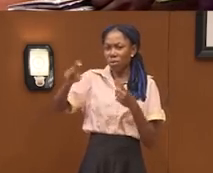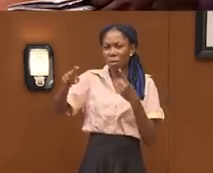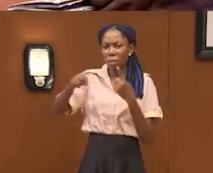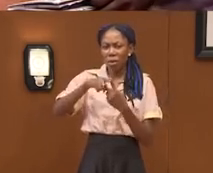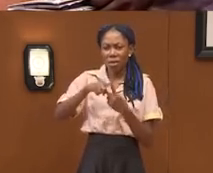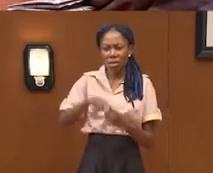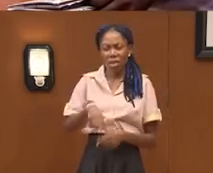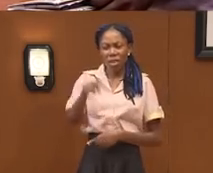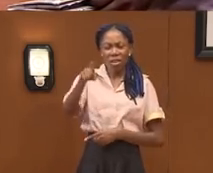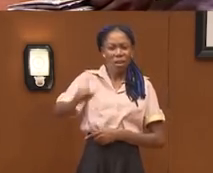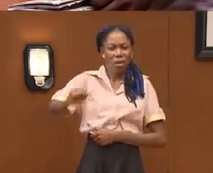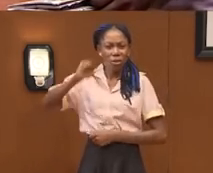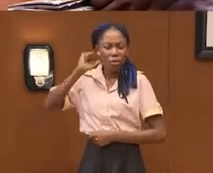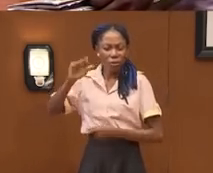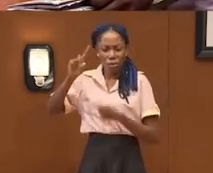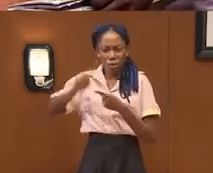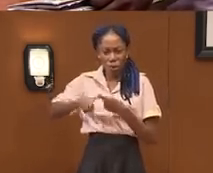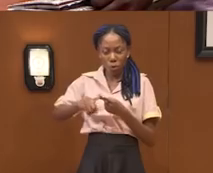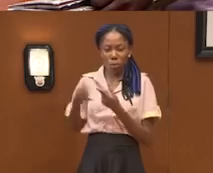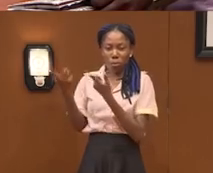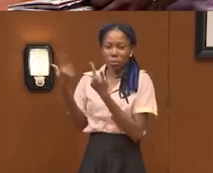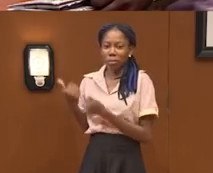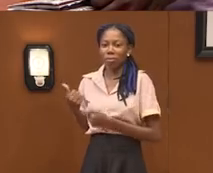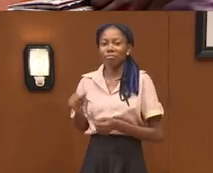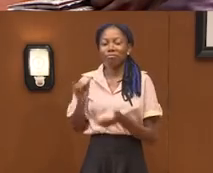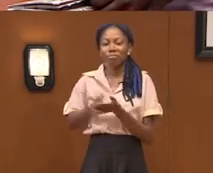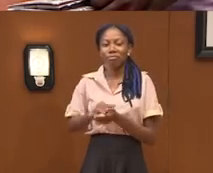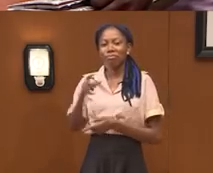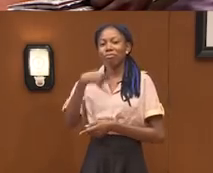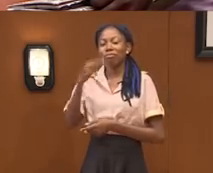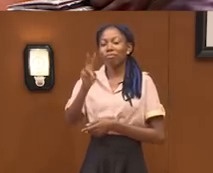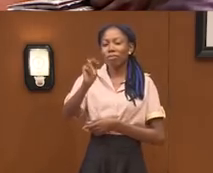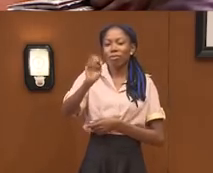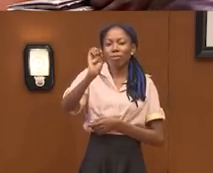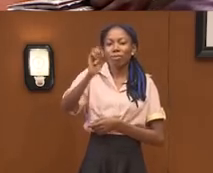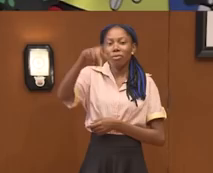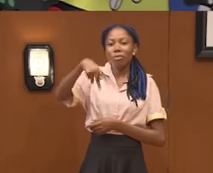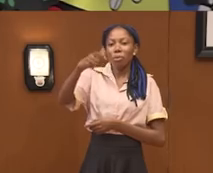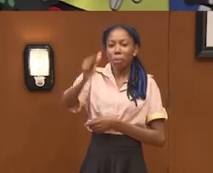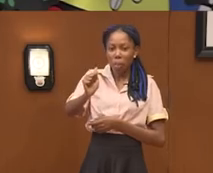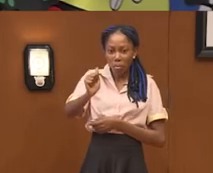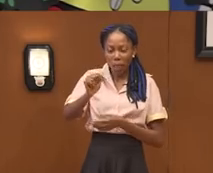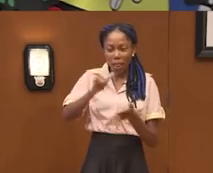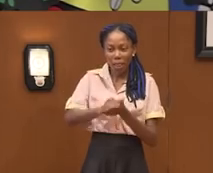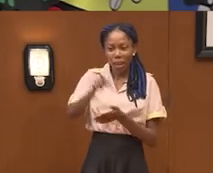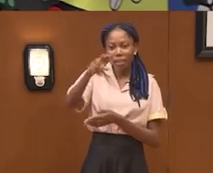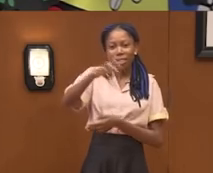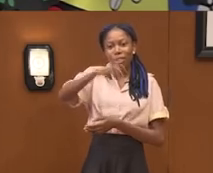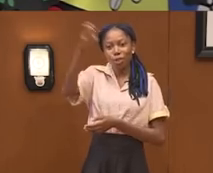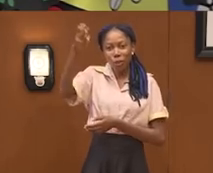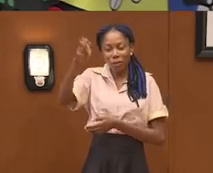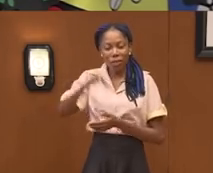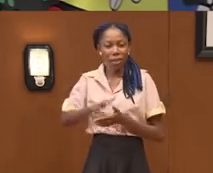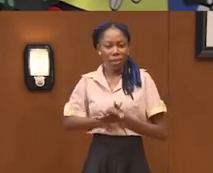He refused to come. He said, I should tell NEPA people that he traveled. Mm-hmm. While he was here. And you told the NEPA that? I can't lie